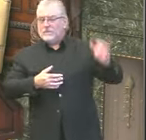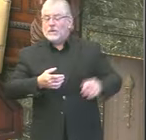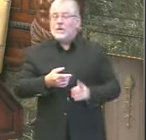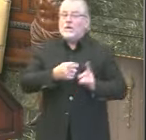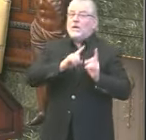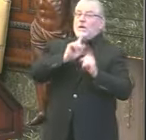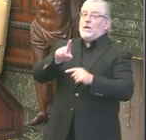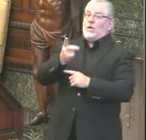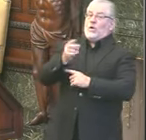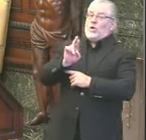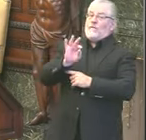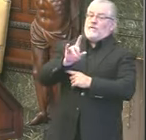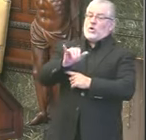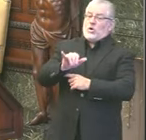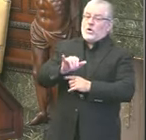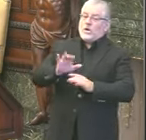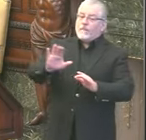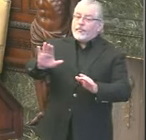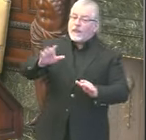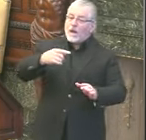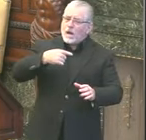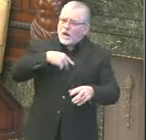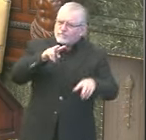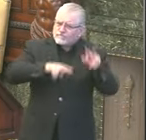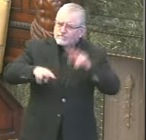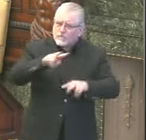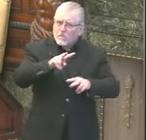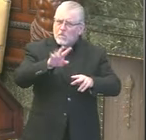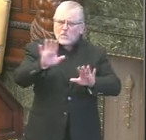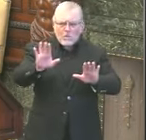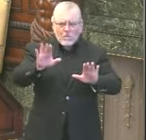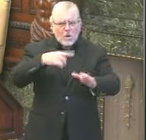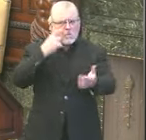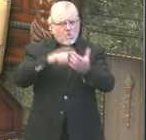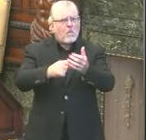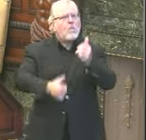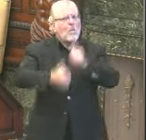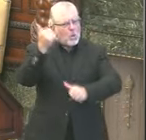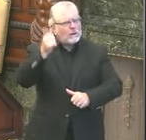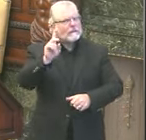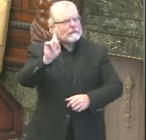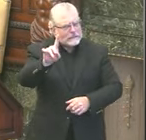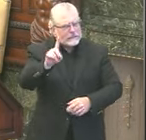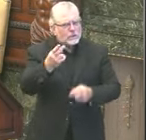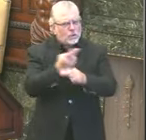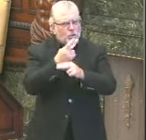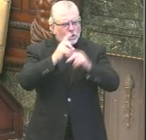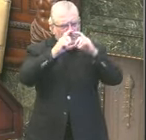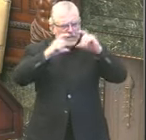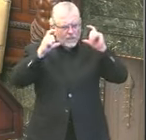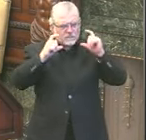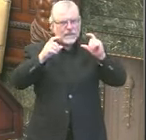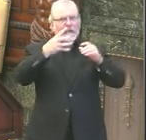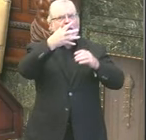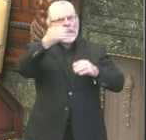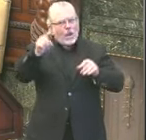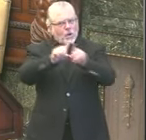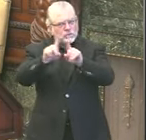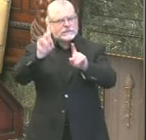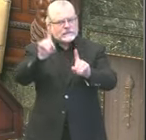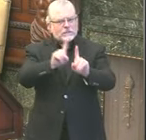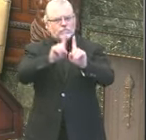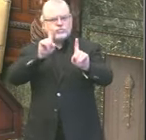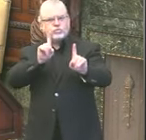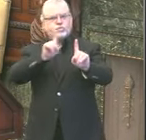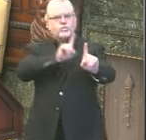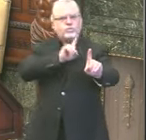were wearing masks and most people were keeping a distance. So I take the alternative conclusion from that, and that is that people follow the rules. We can